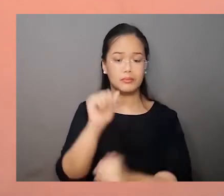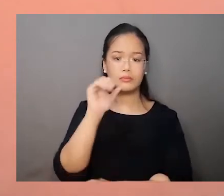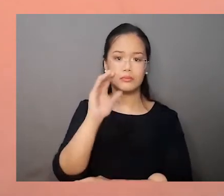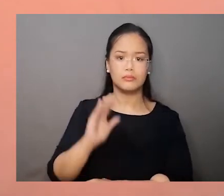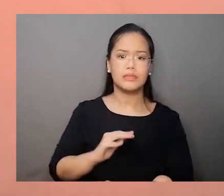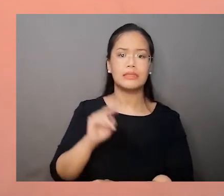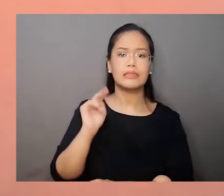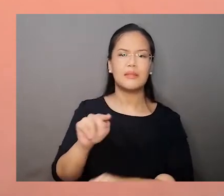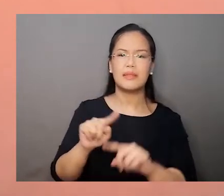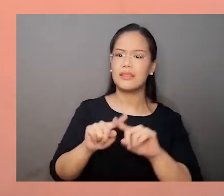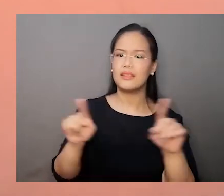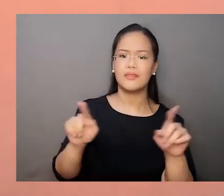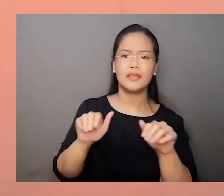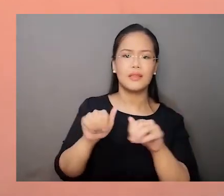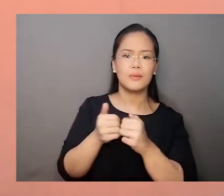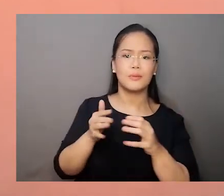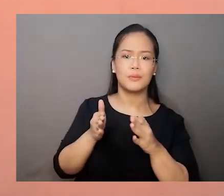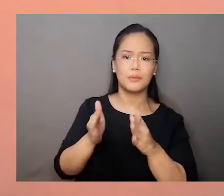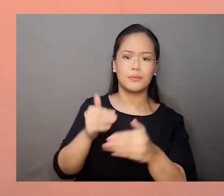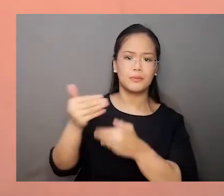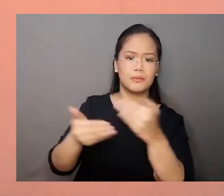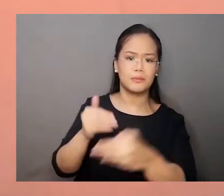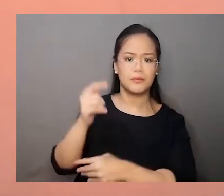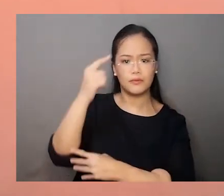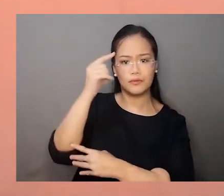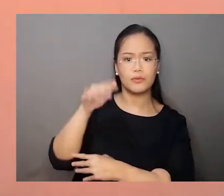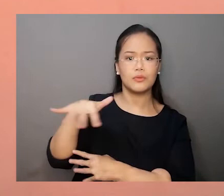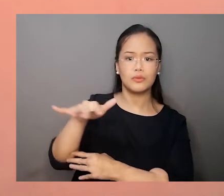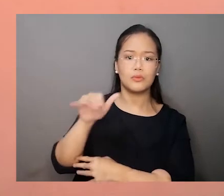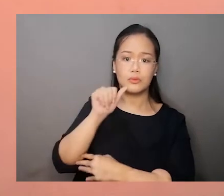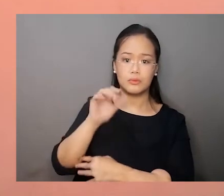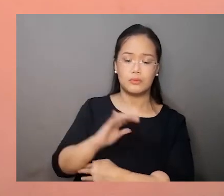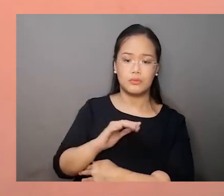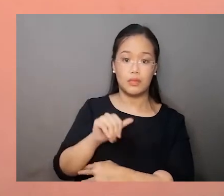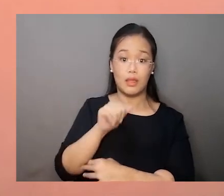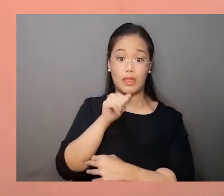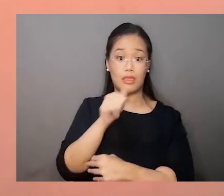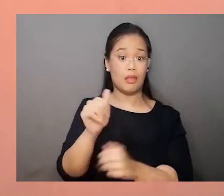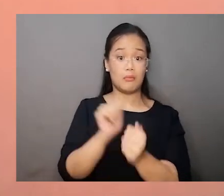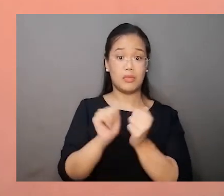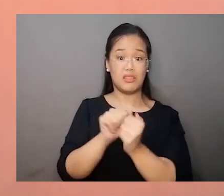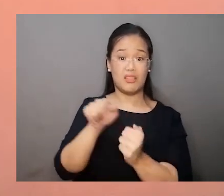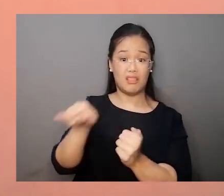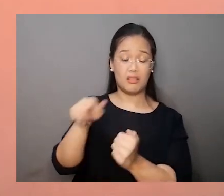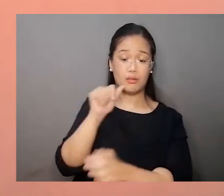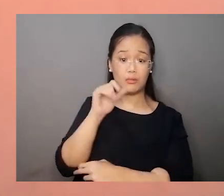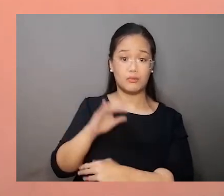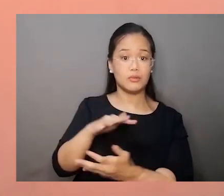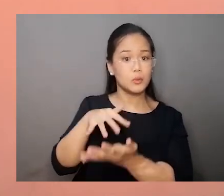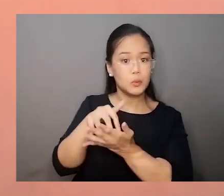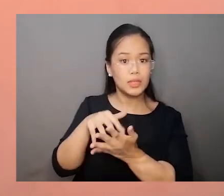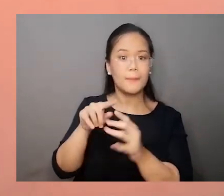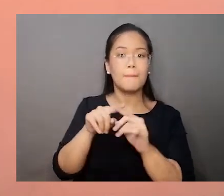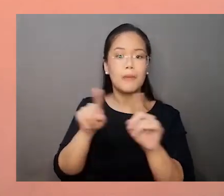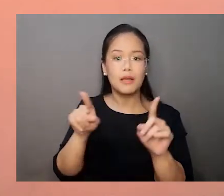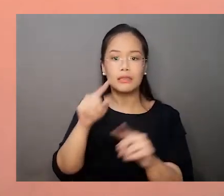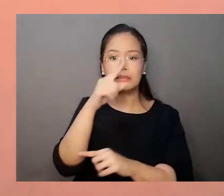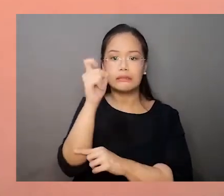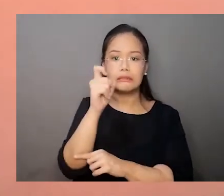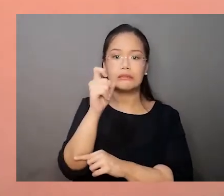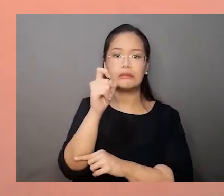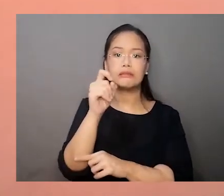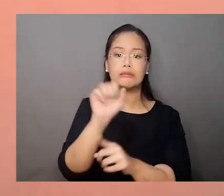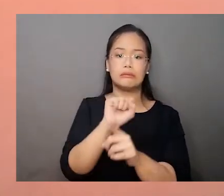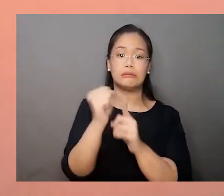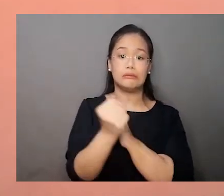differential treatment, not because they are weak, but because women's specific situation or conditions